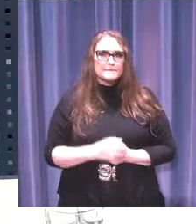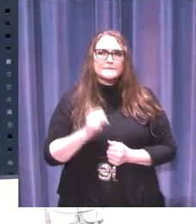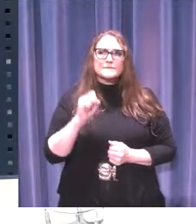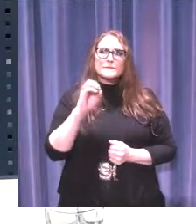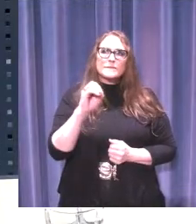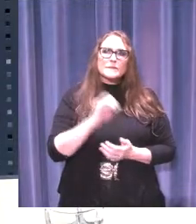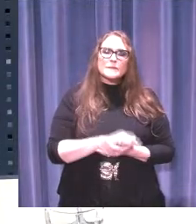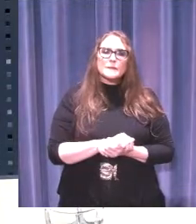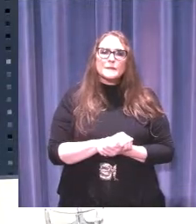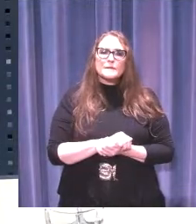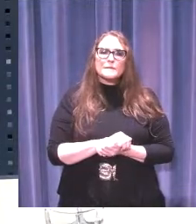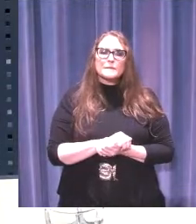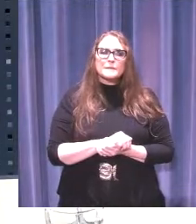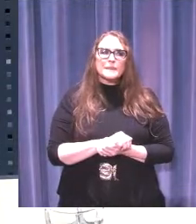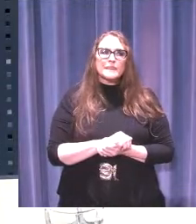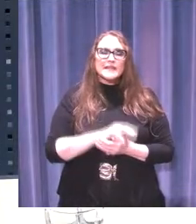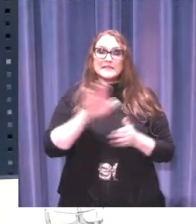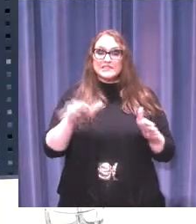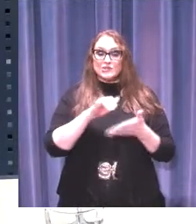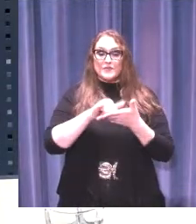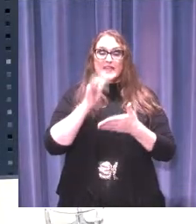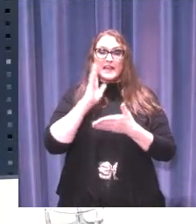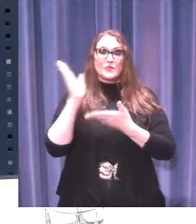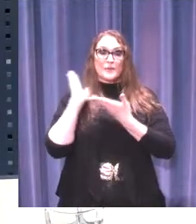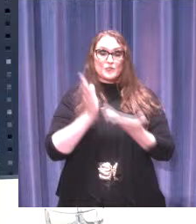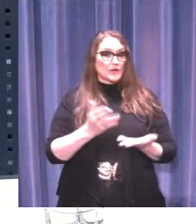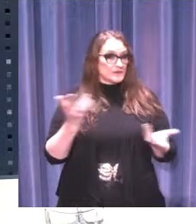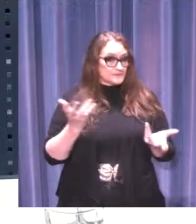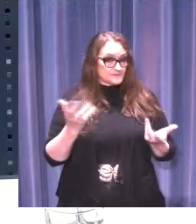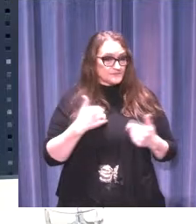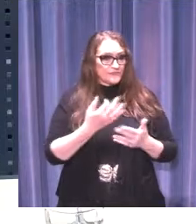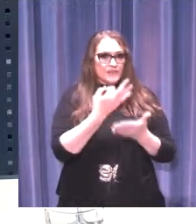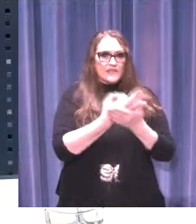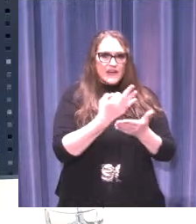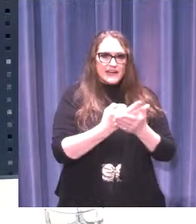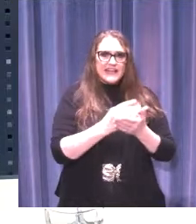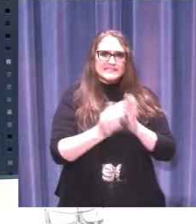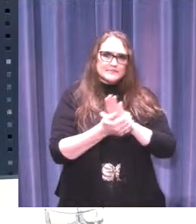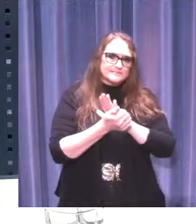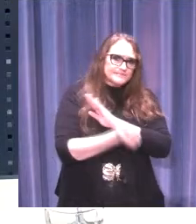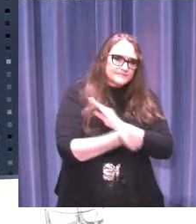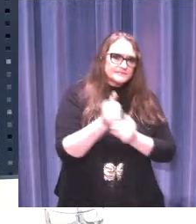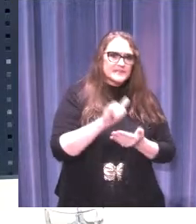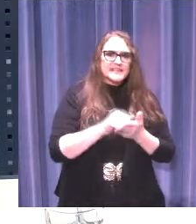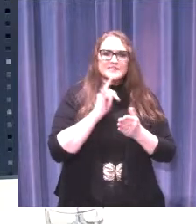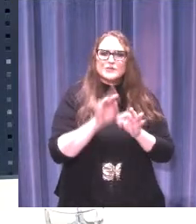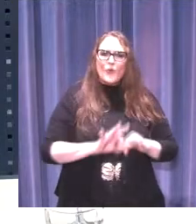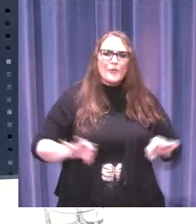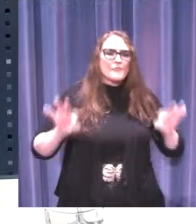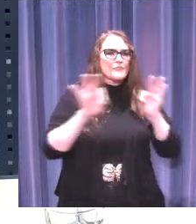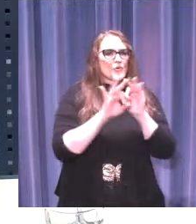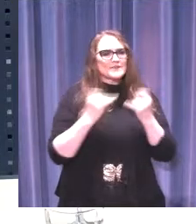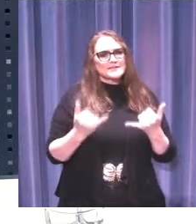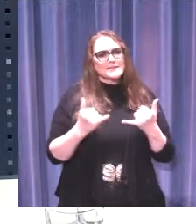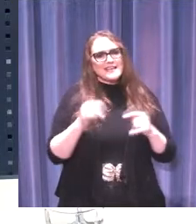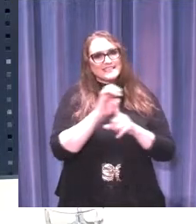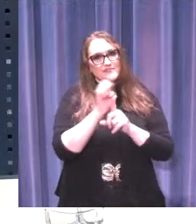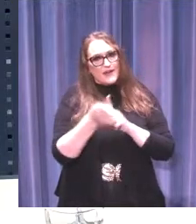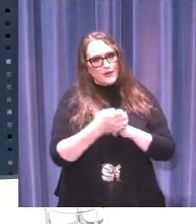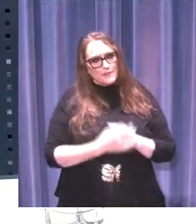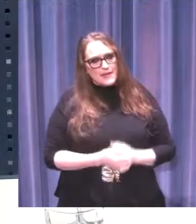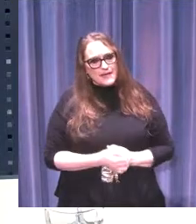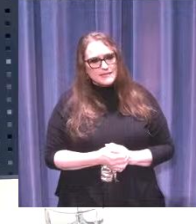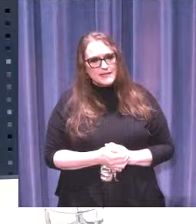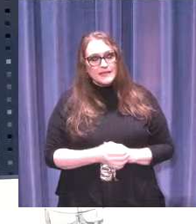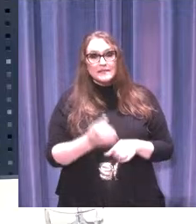So in doing so, what I would bring are the financial acumen that is so important in today's environment